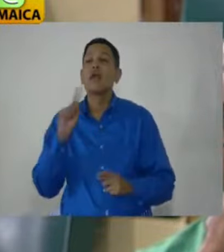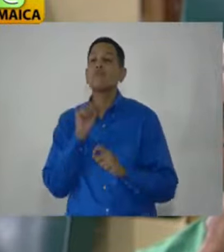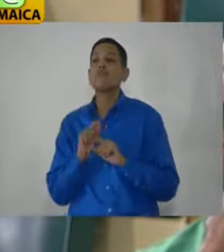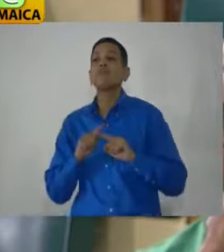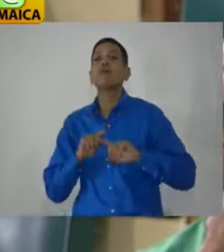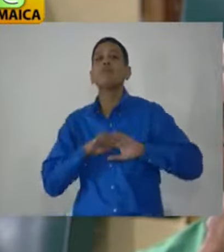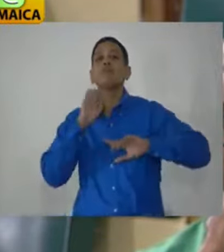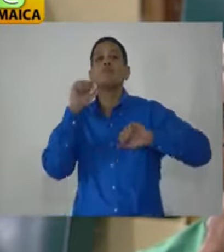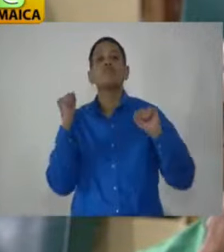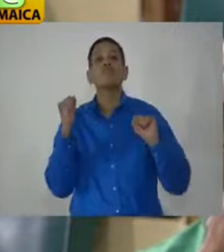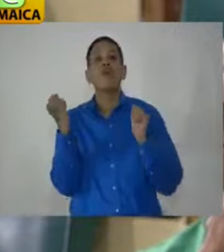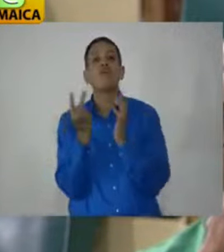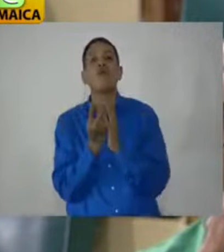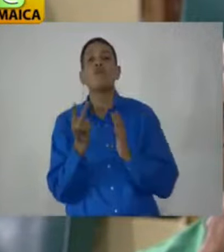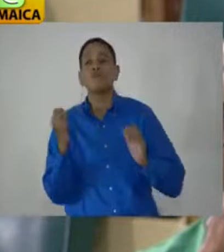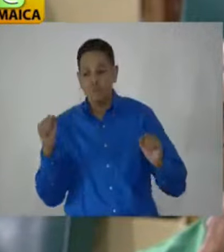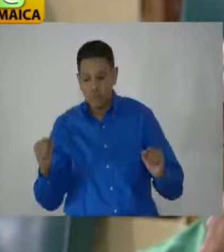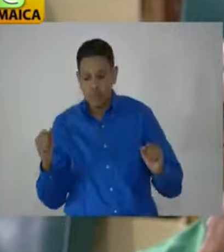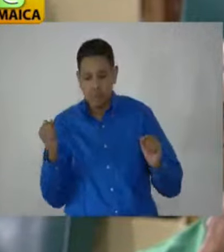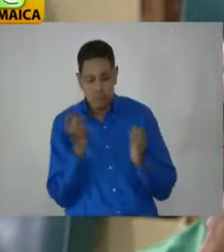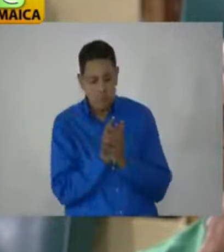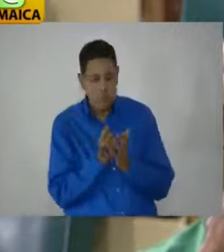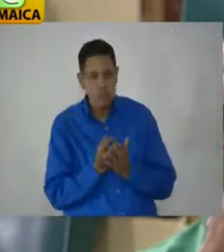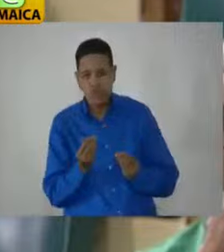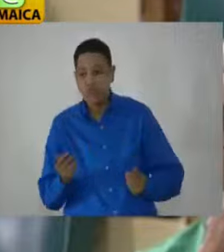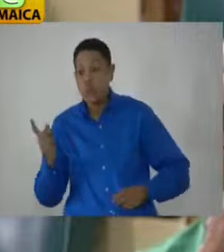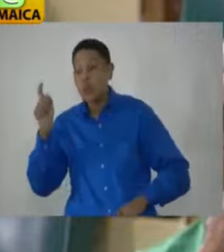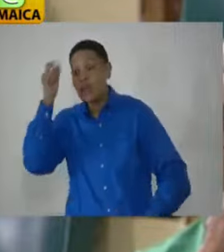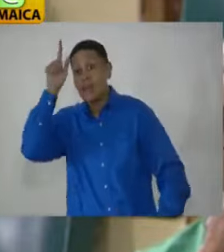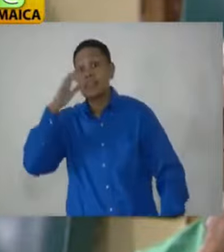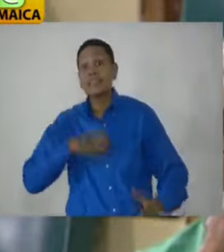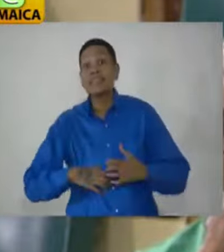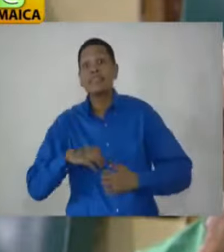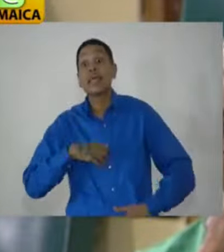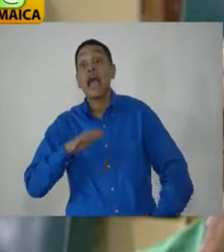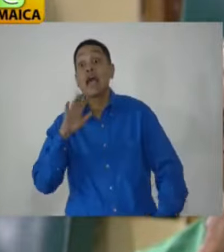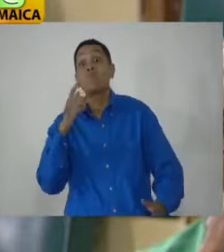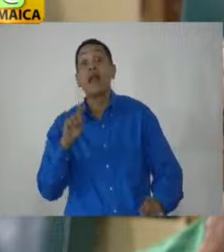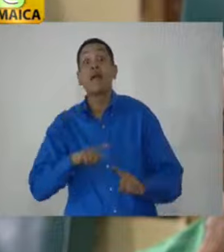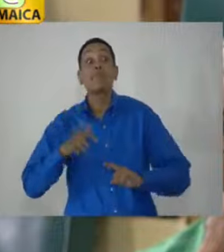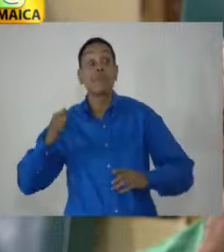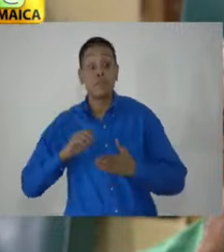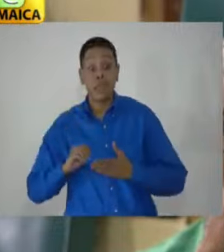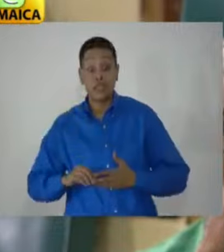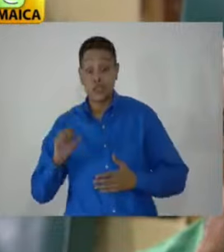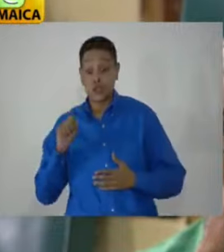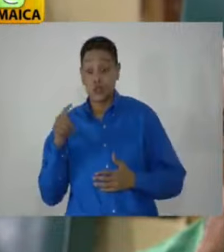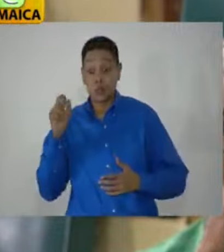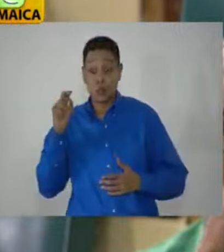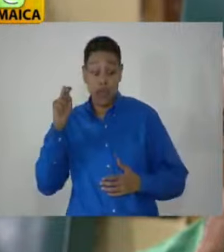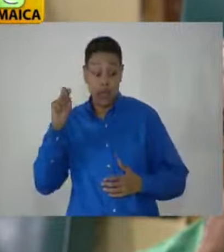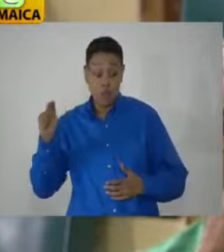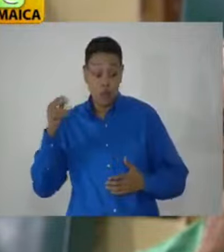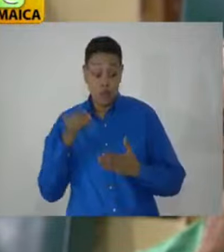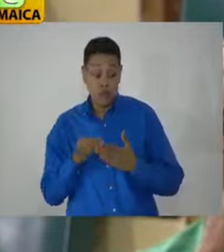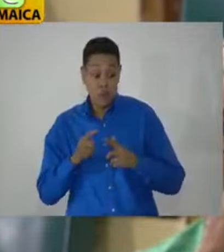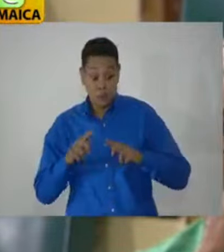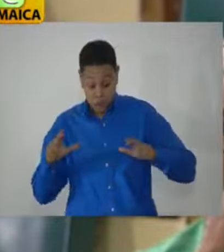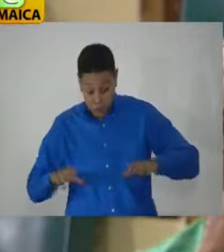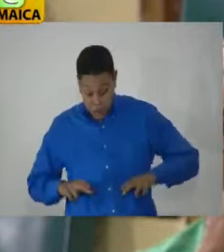subject to affirmative resolution. And whereas it is desirable that the Pension, Superannuation Fund and